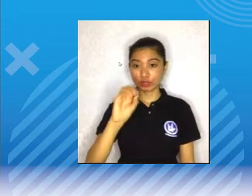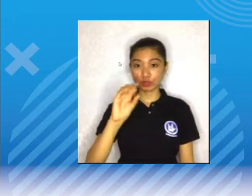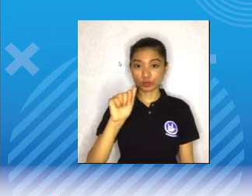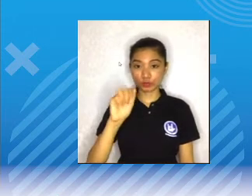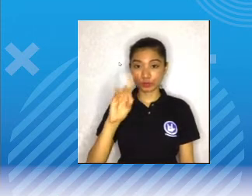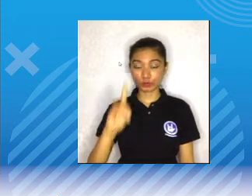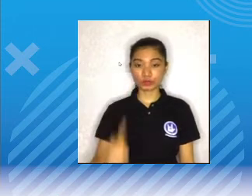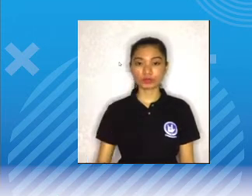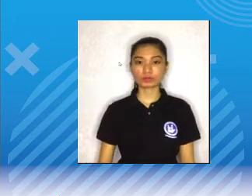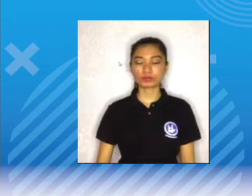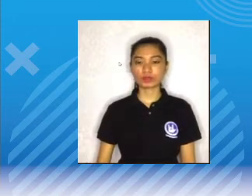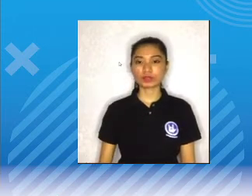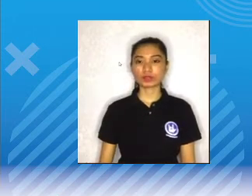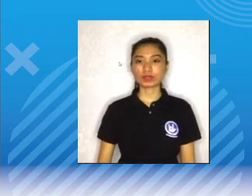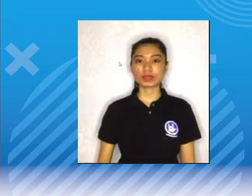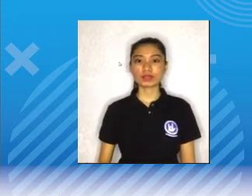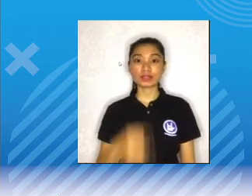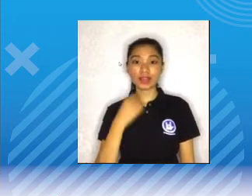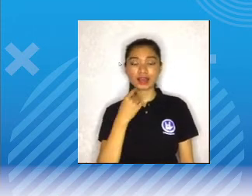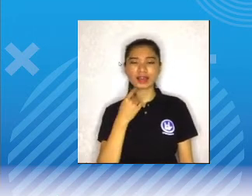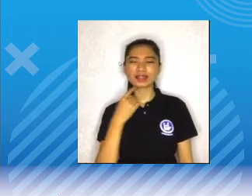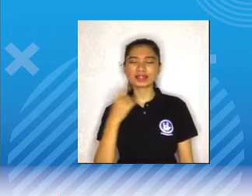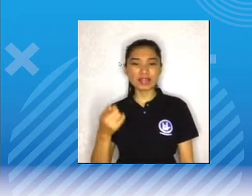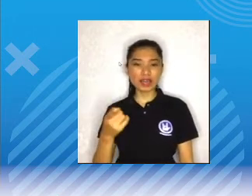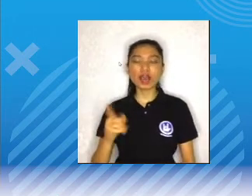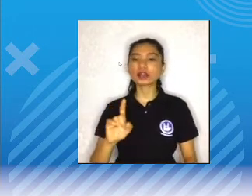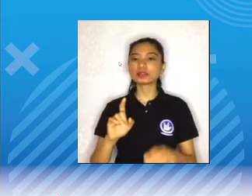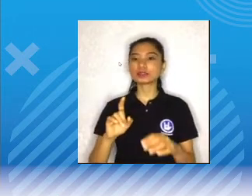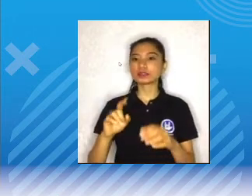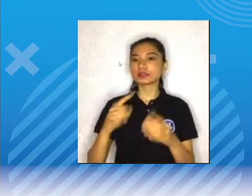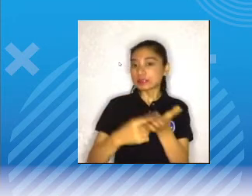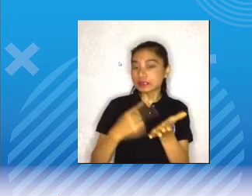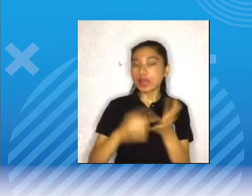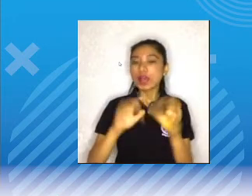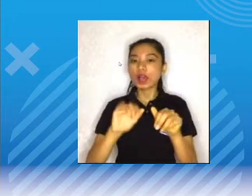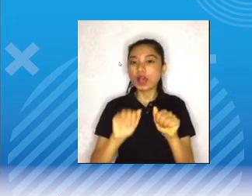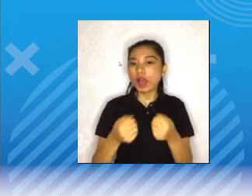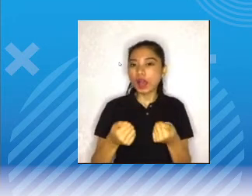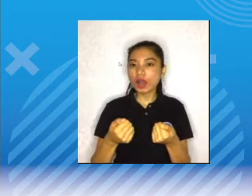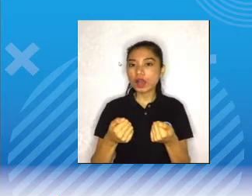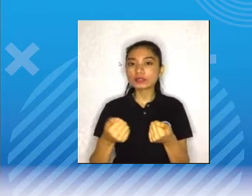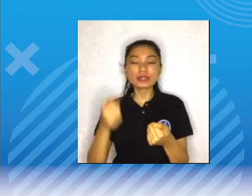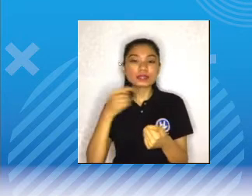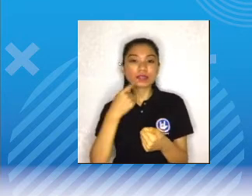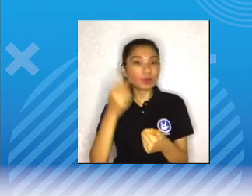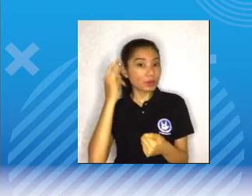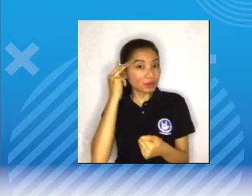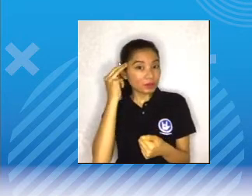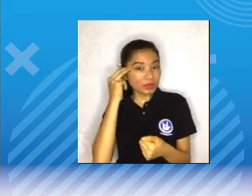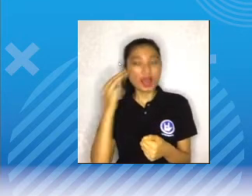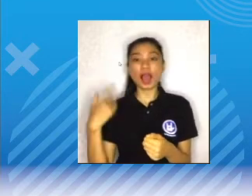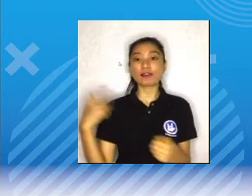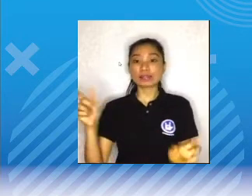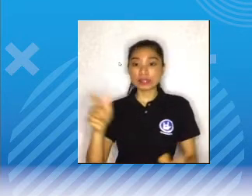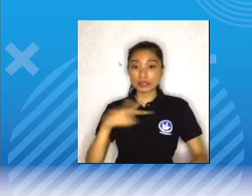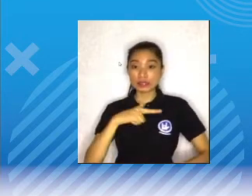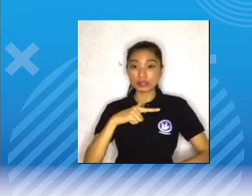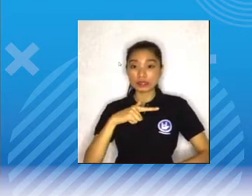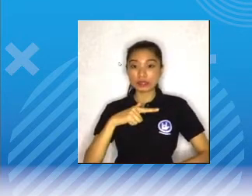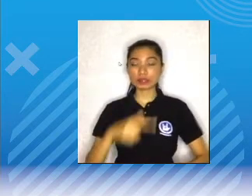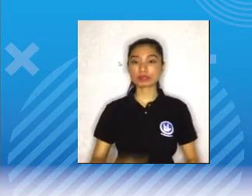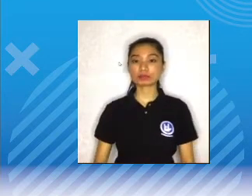memory only has a limited capacity. So ang ibig sabihin nito, we